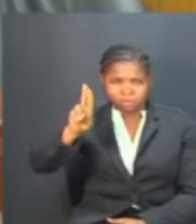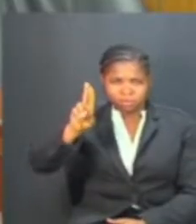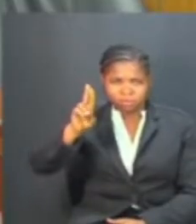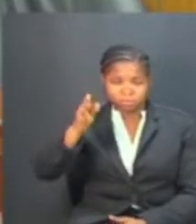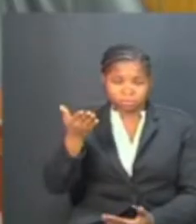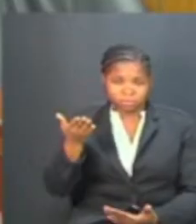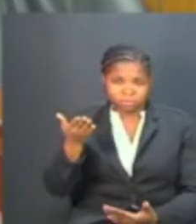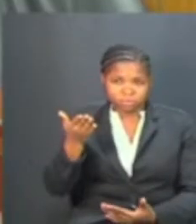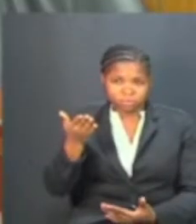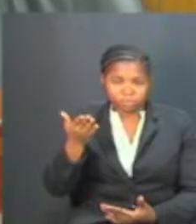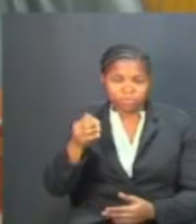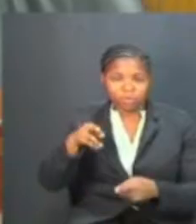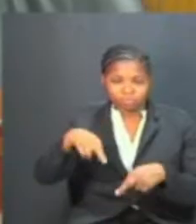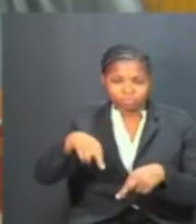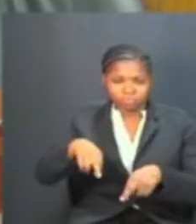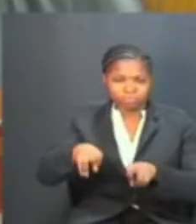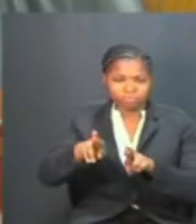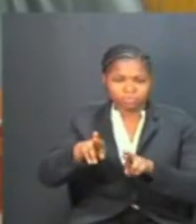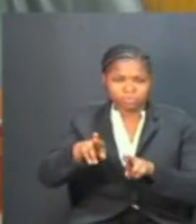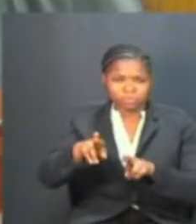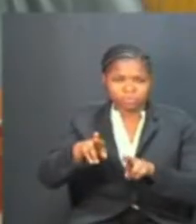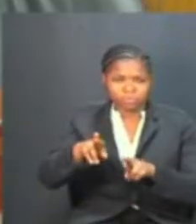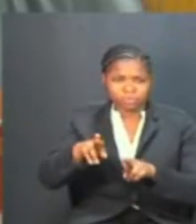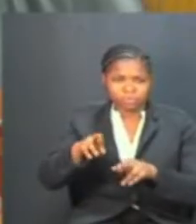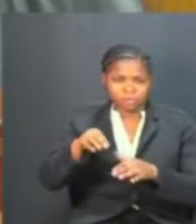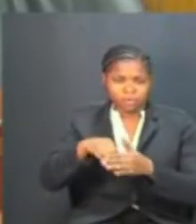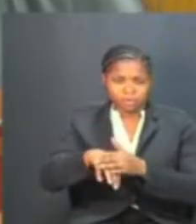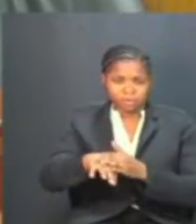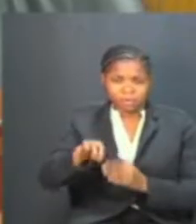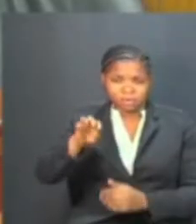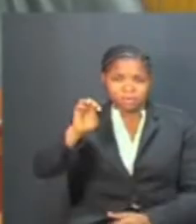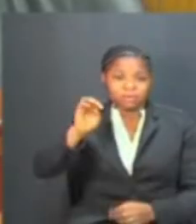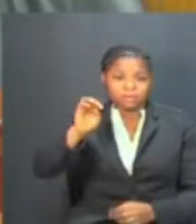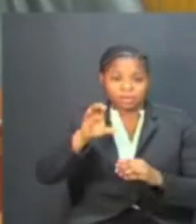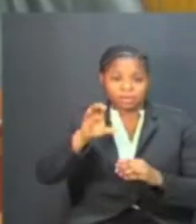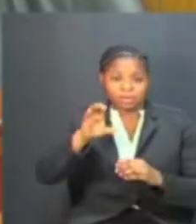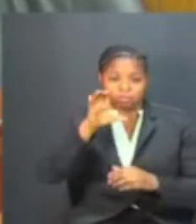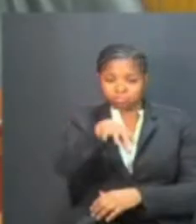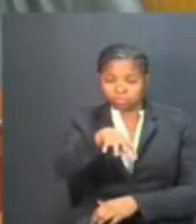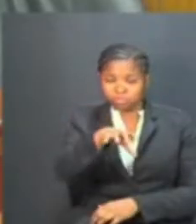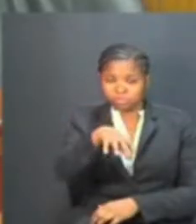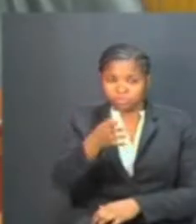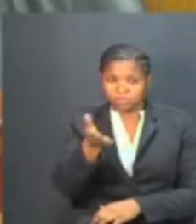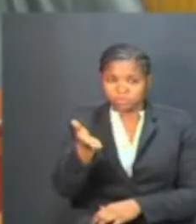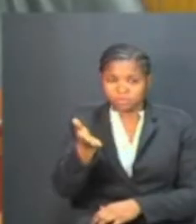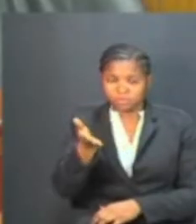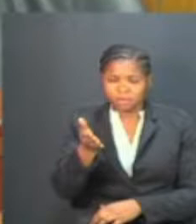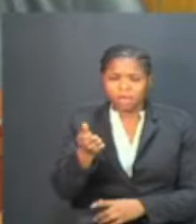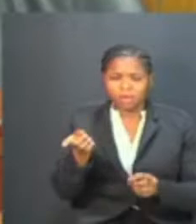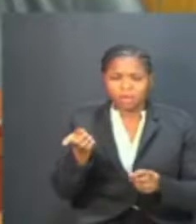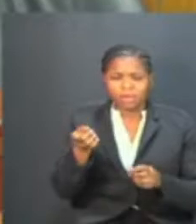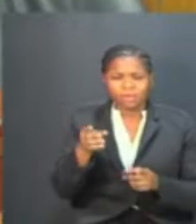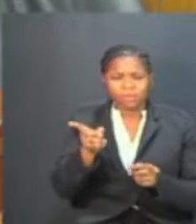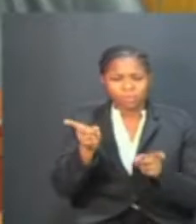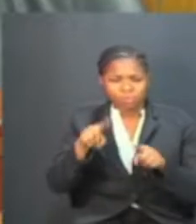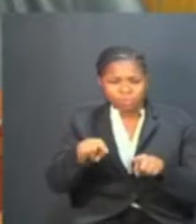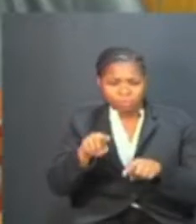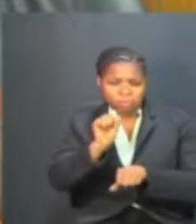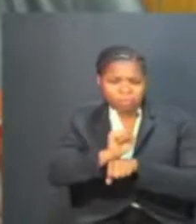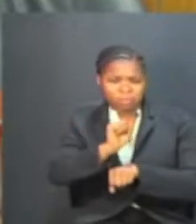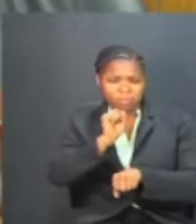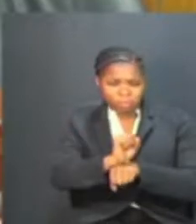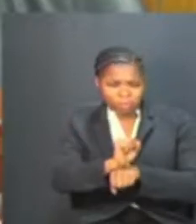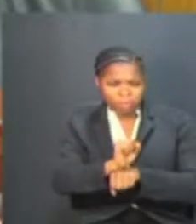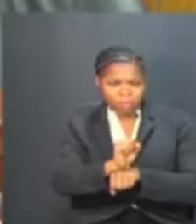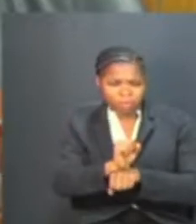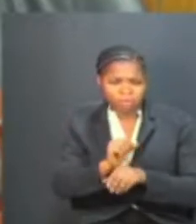Kwaso Road in the Ejoso constituency, and when work will resume to complete